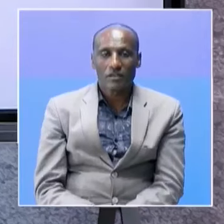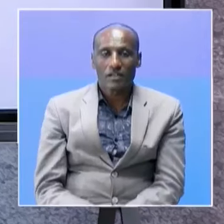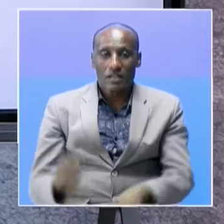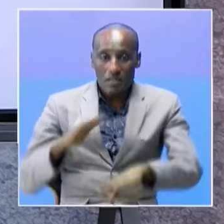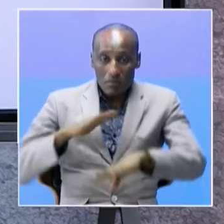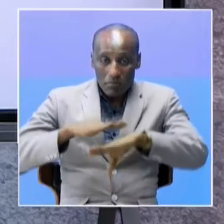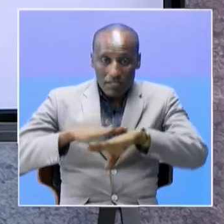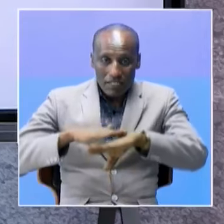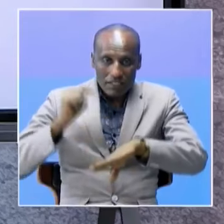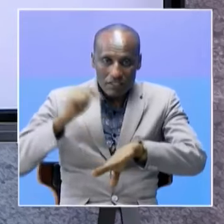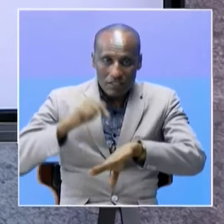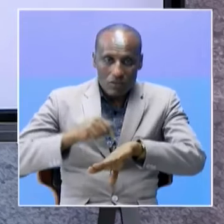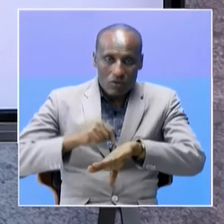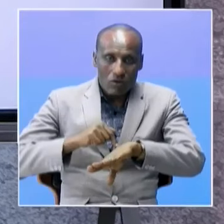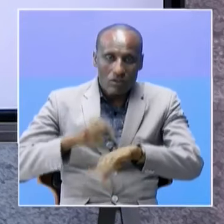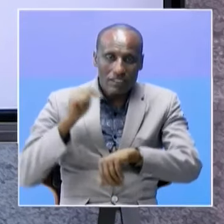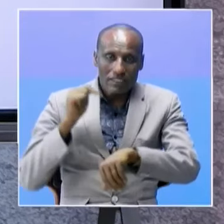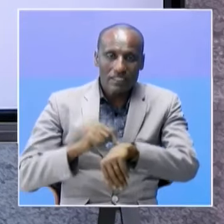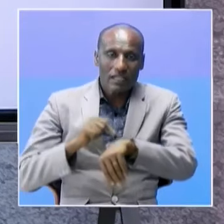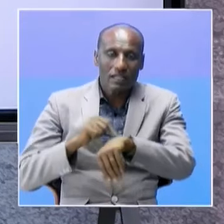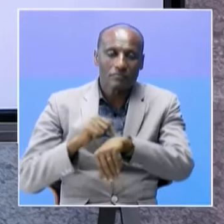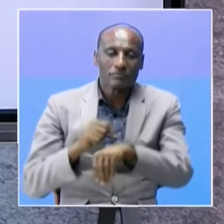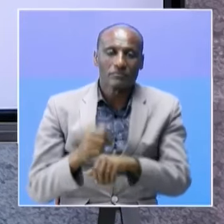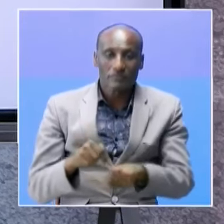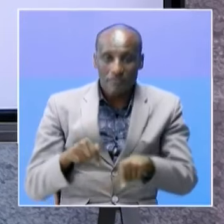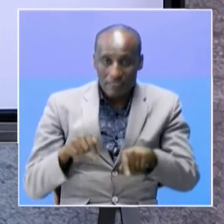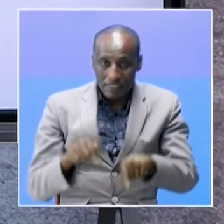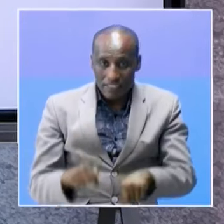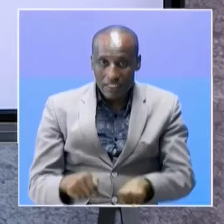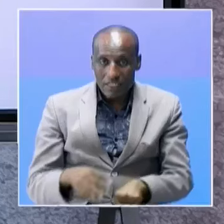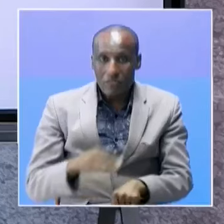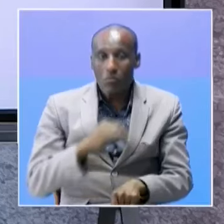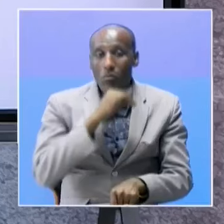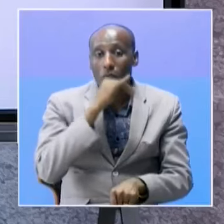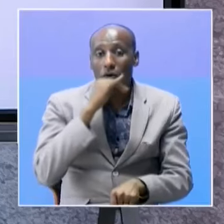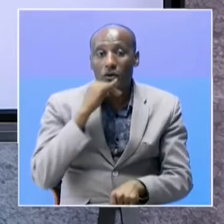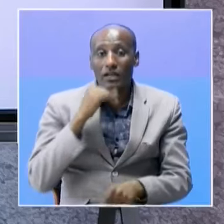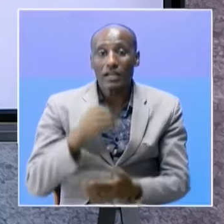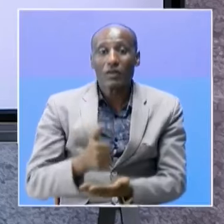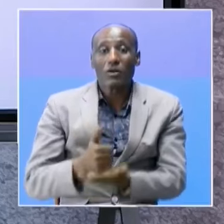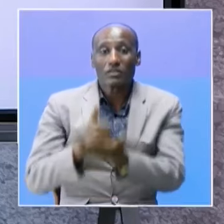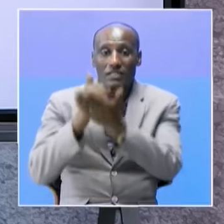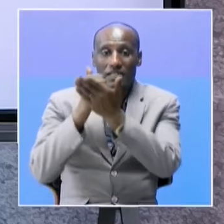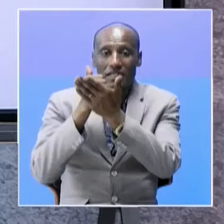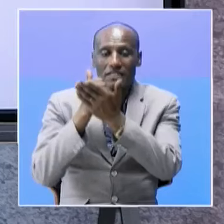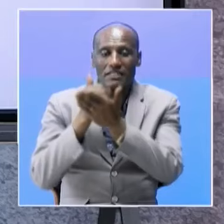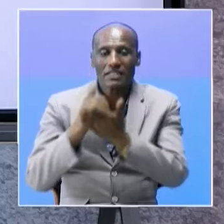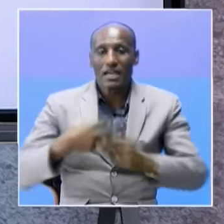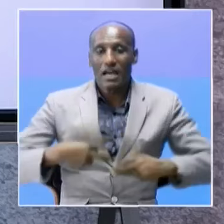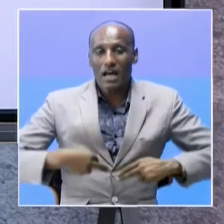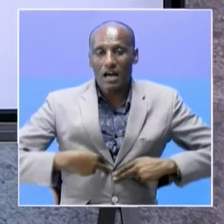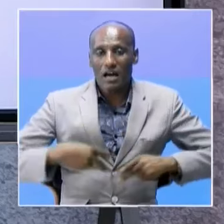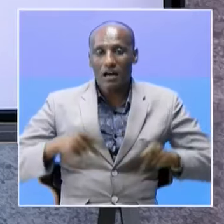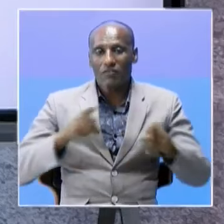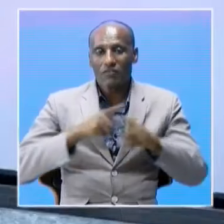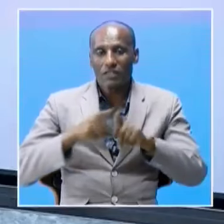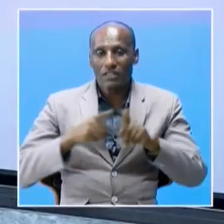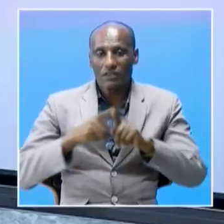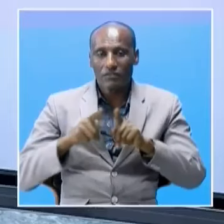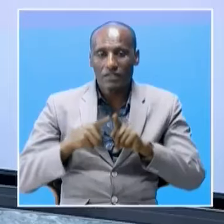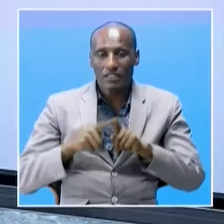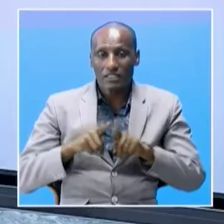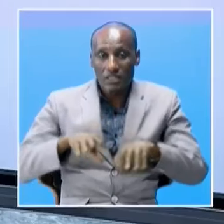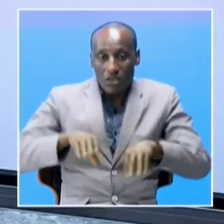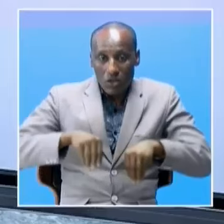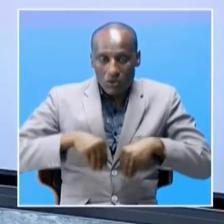what? On time, very good. But these modal auxiliaries, they have a different concern. Their concern is